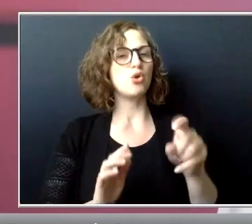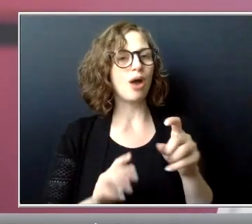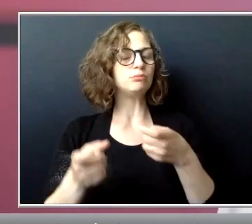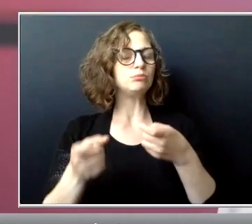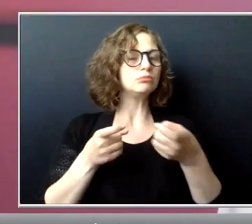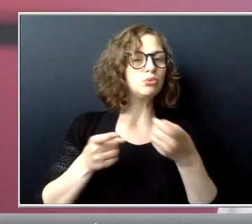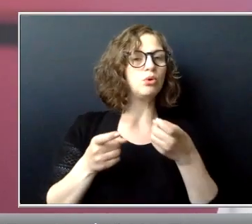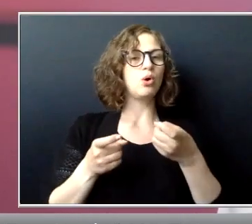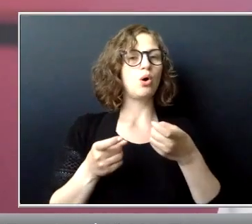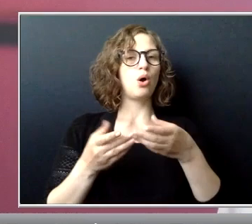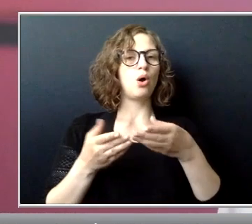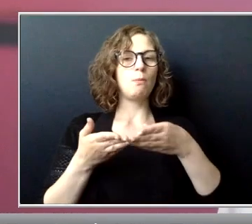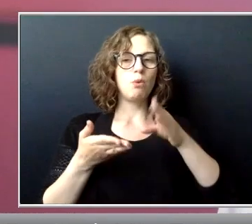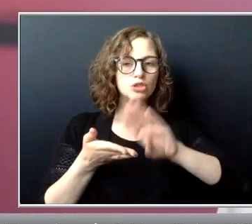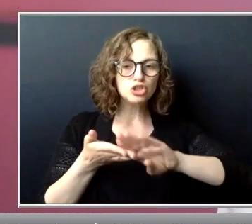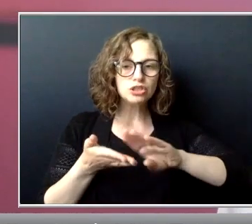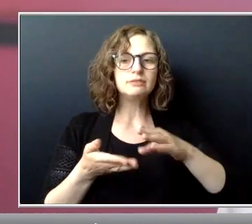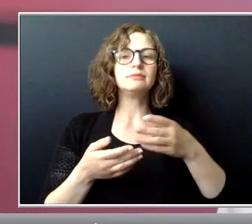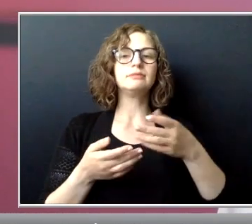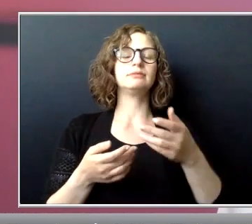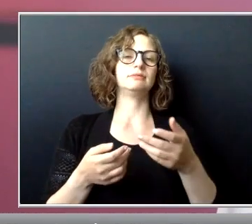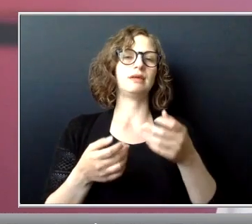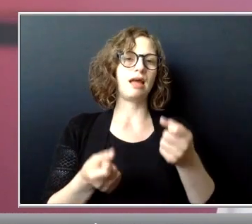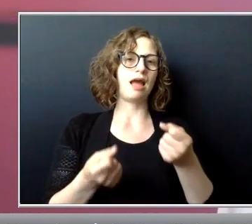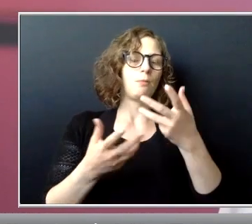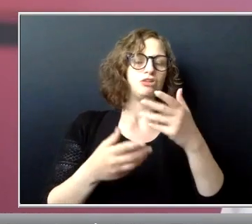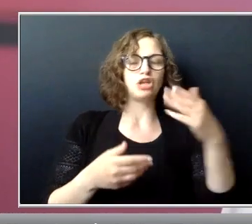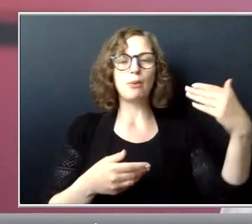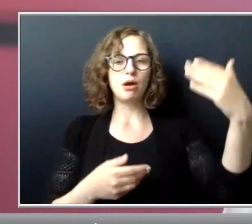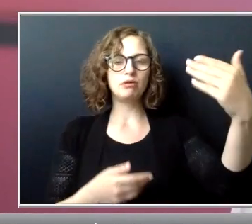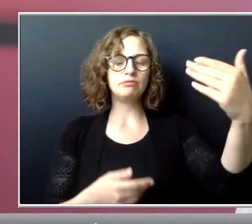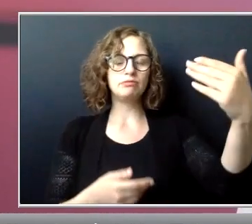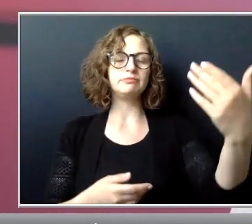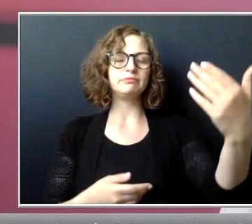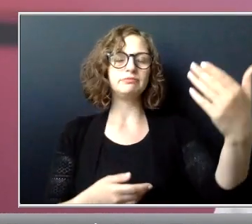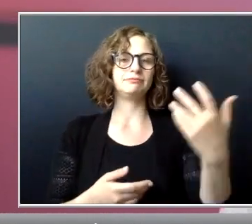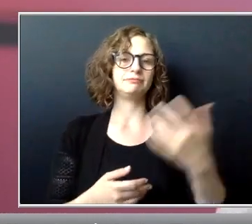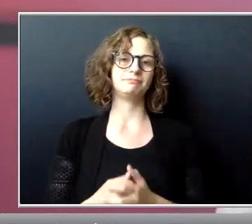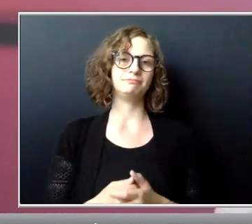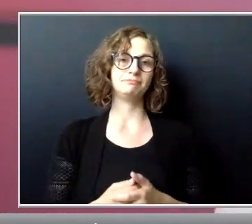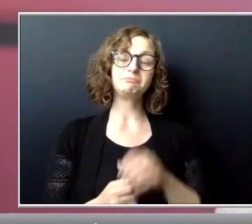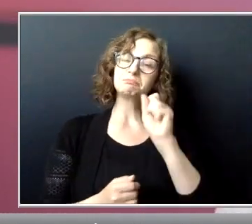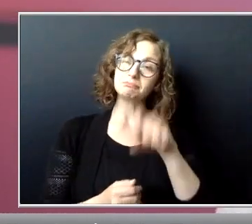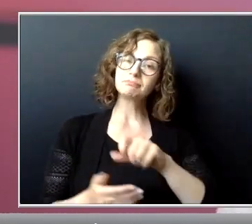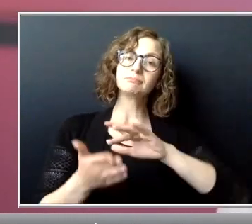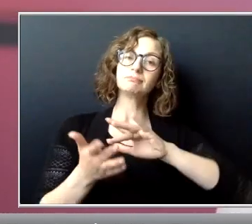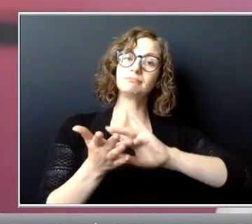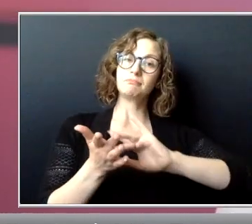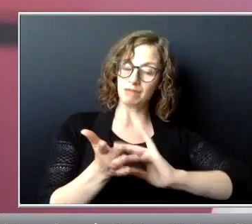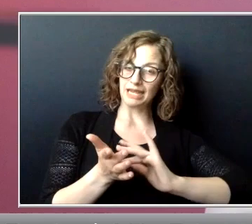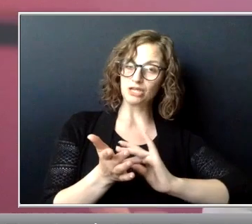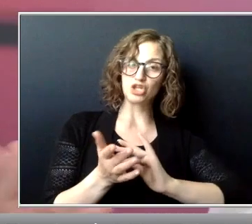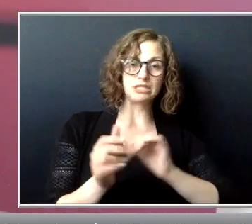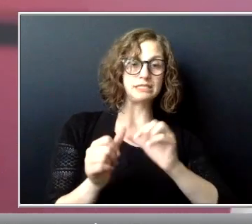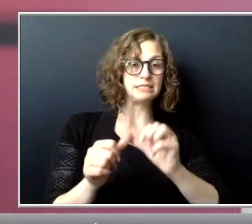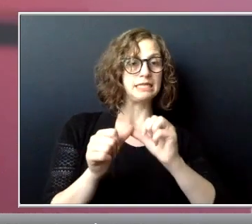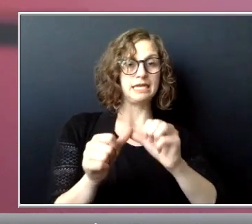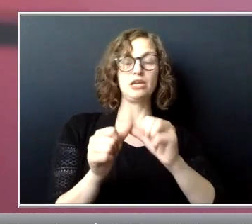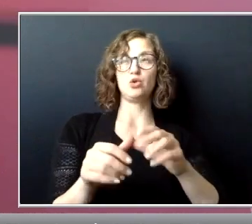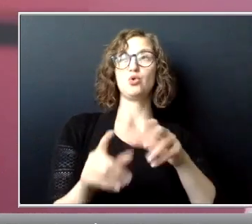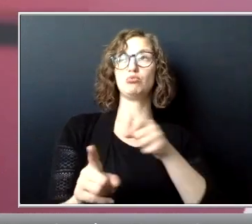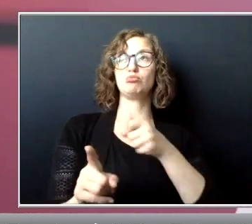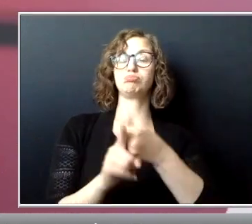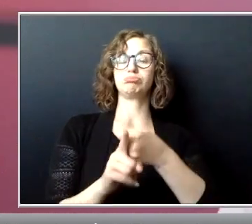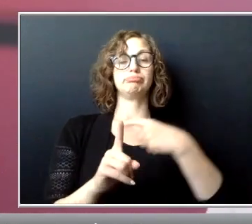aware of it. Is a big thing. Yes, medications, and we continue to make amazing, not just with